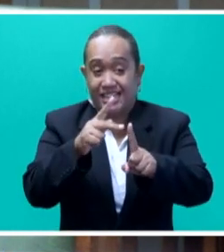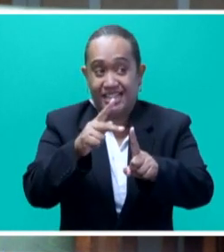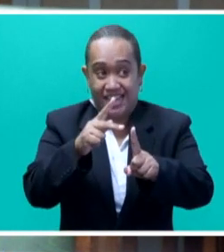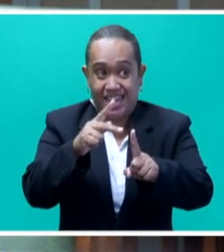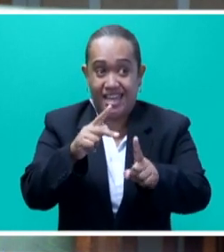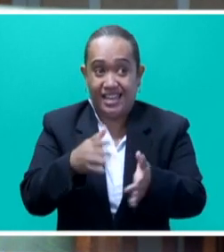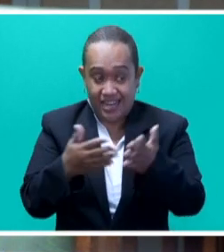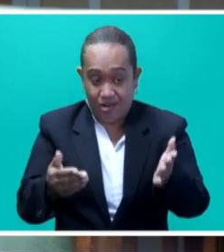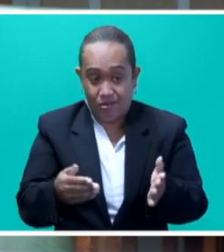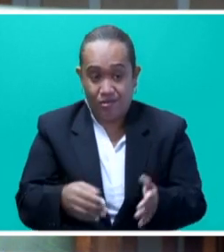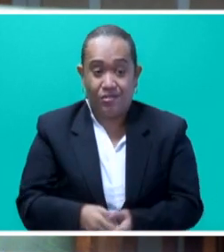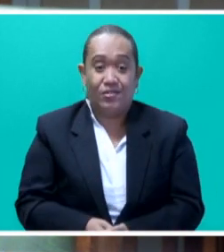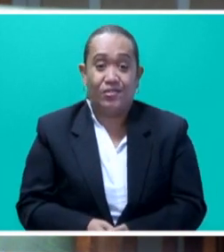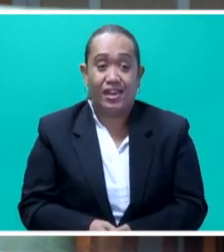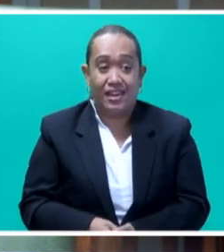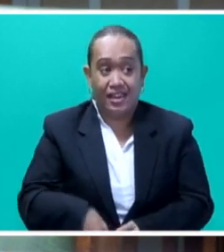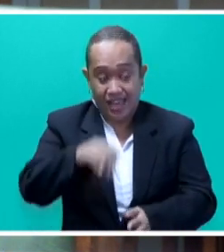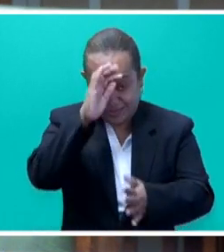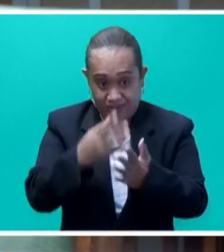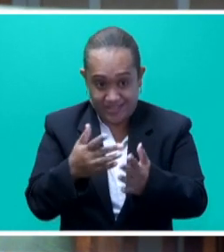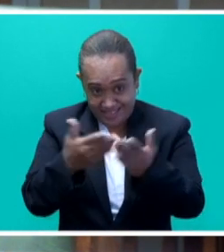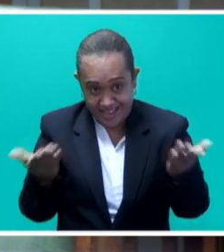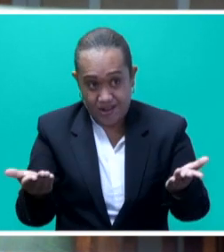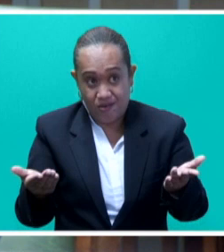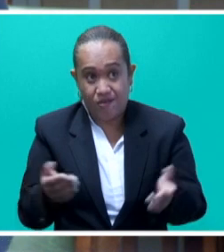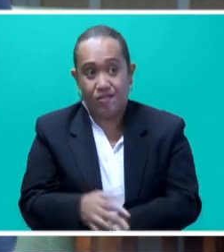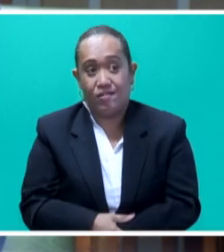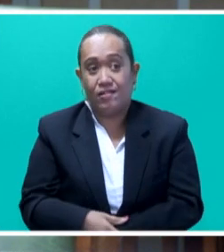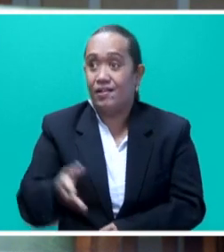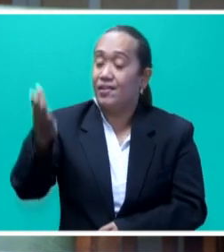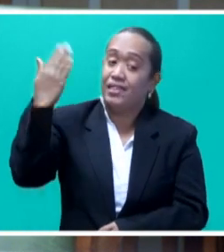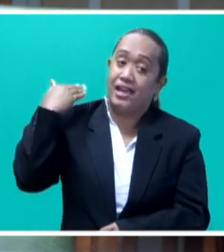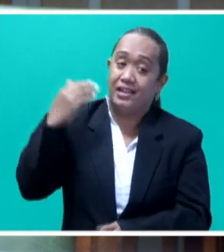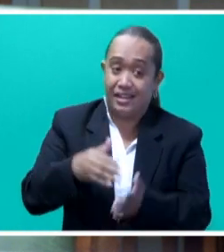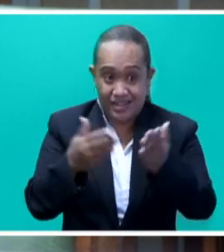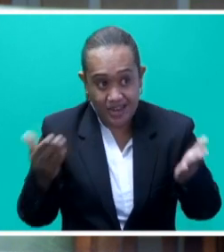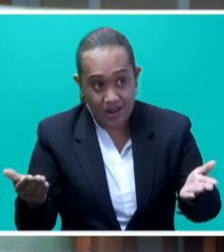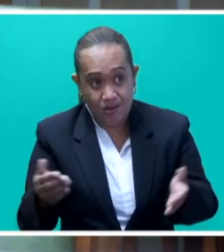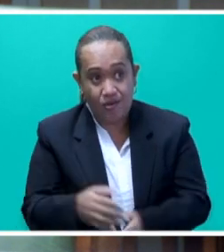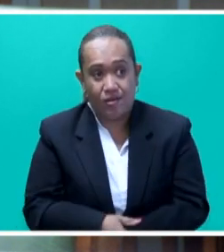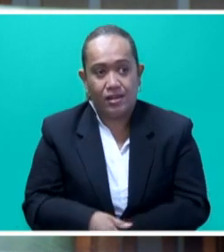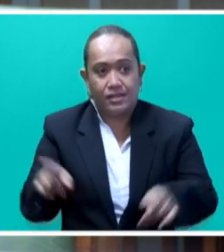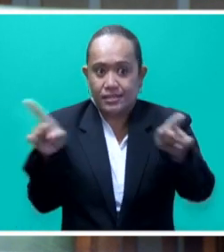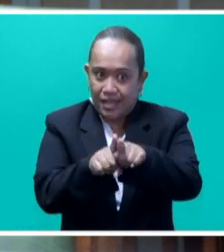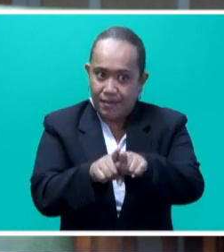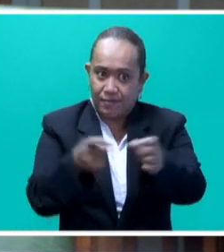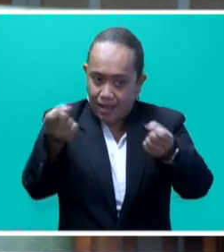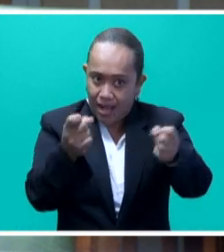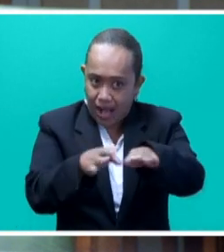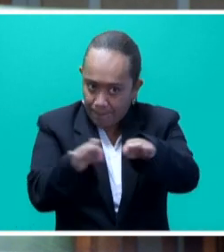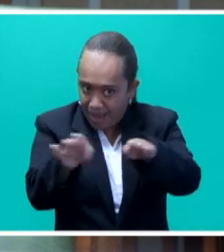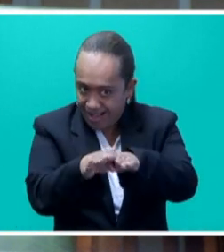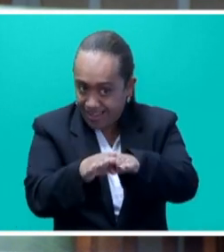it now. Not politically expedient for them to do it then. Even the car park incident issue, you are